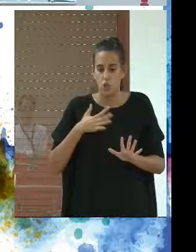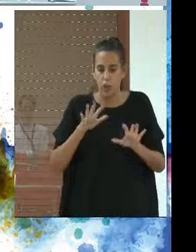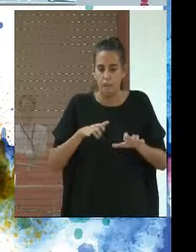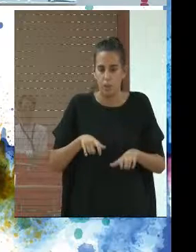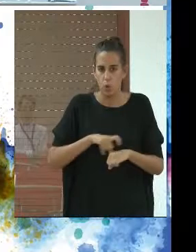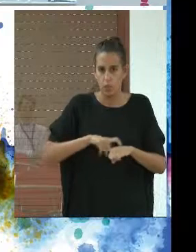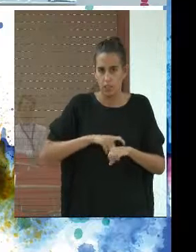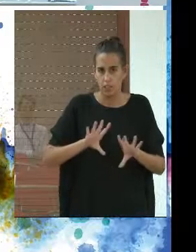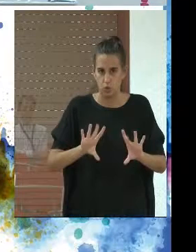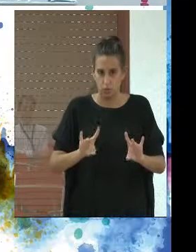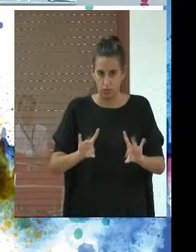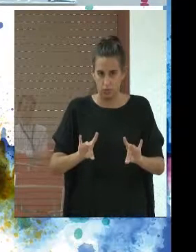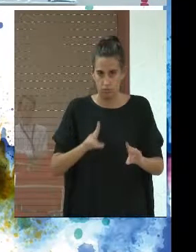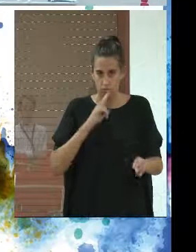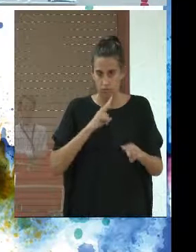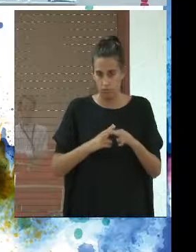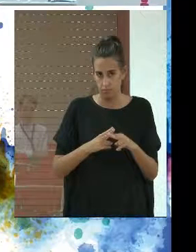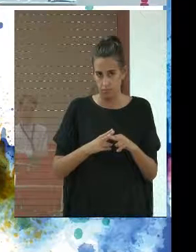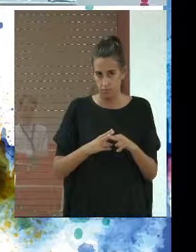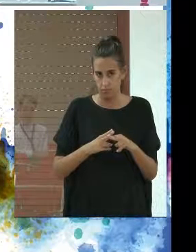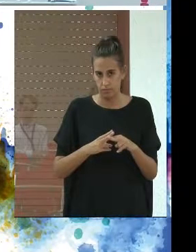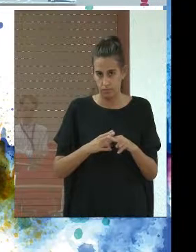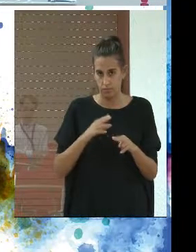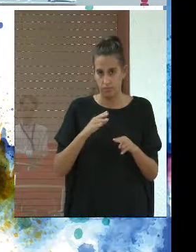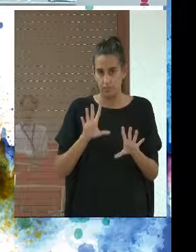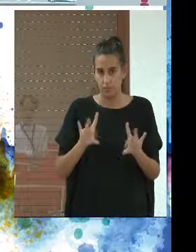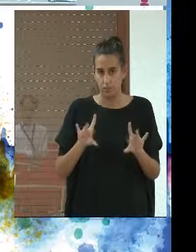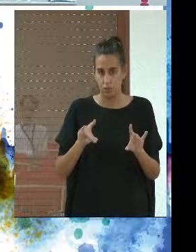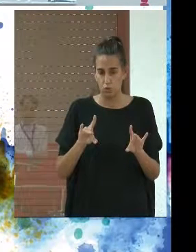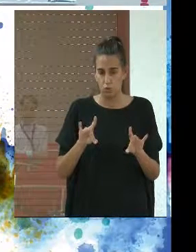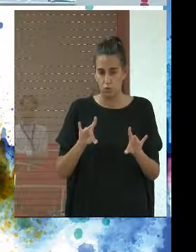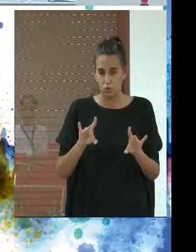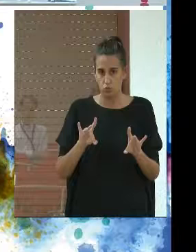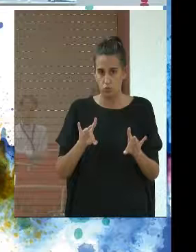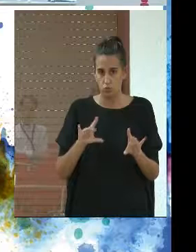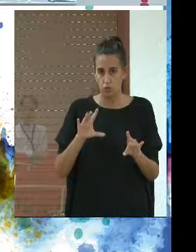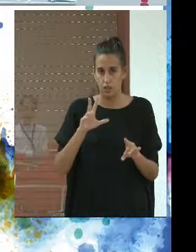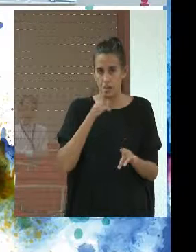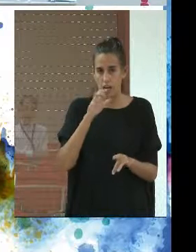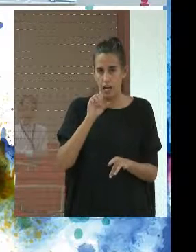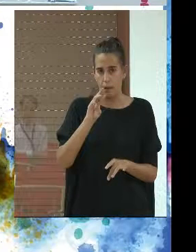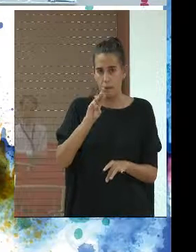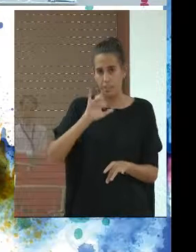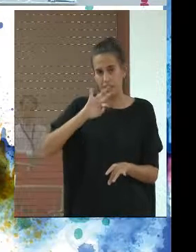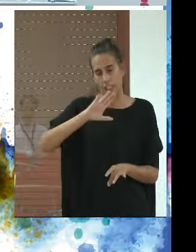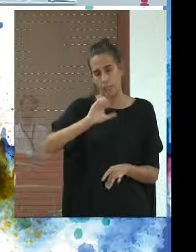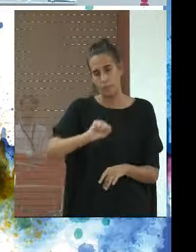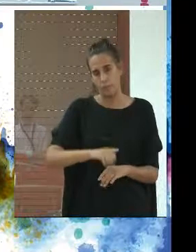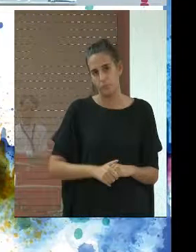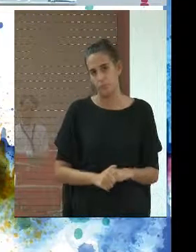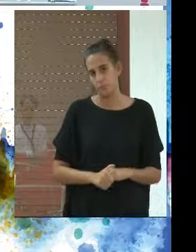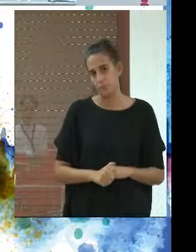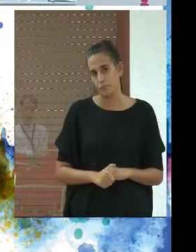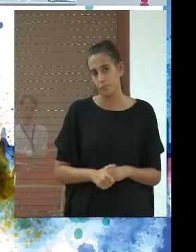touch. I learn characteristics of what I'm touching. This is called active perception, haptic